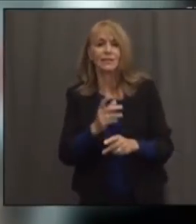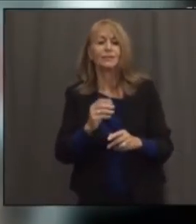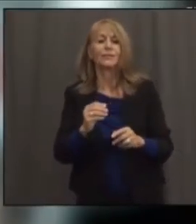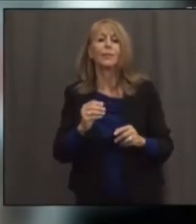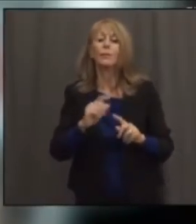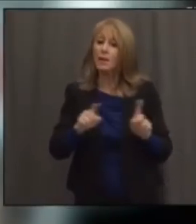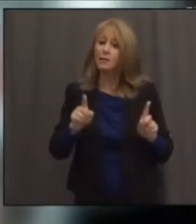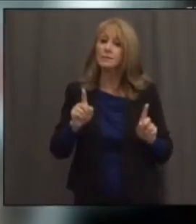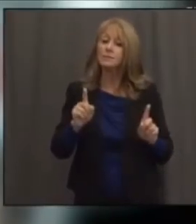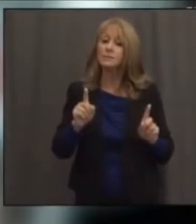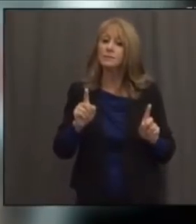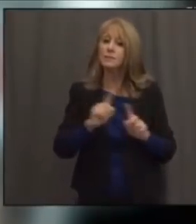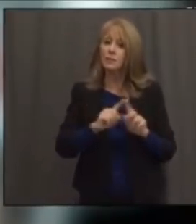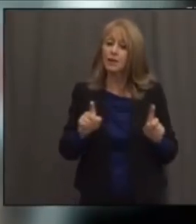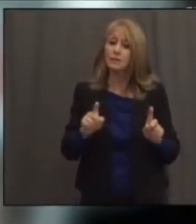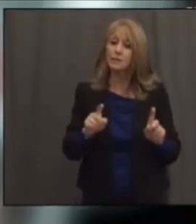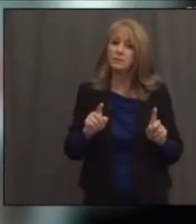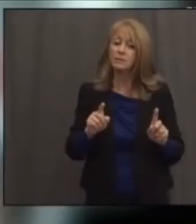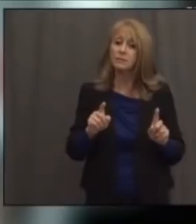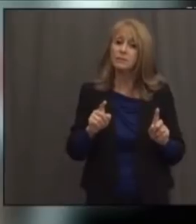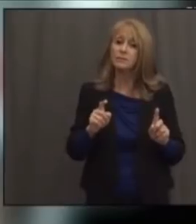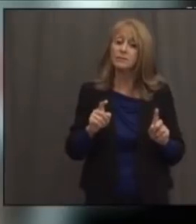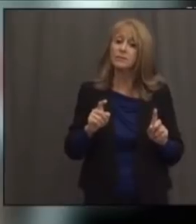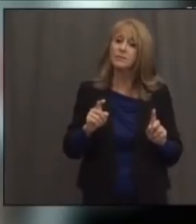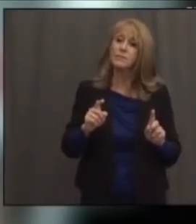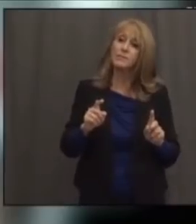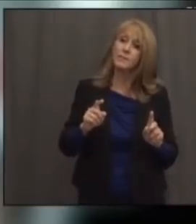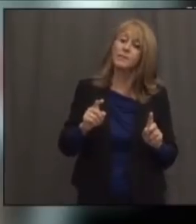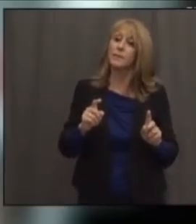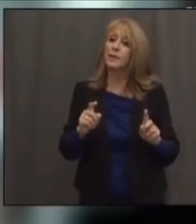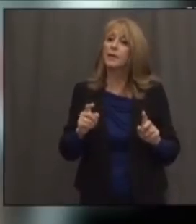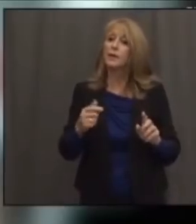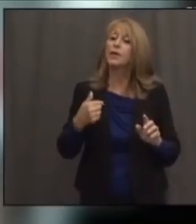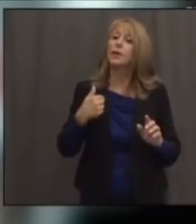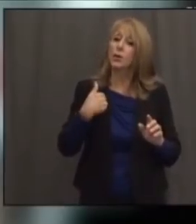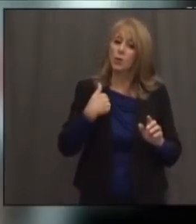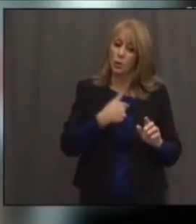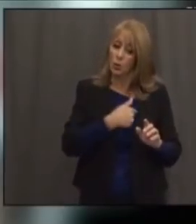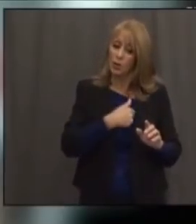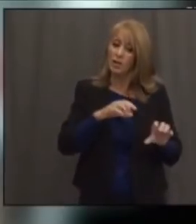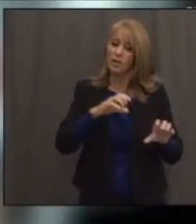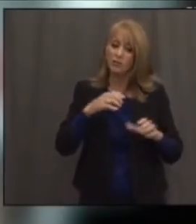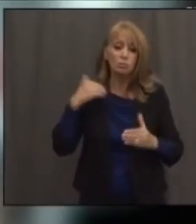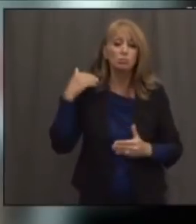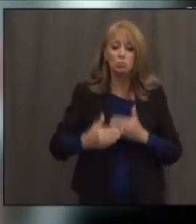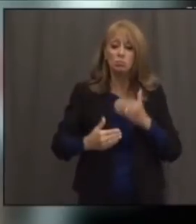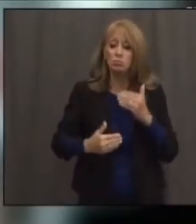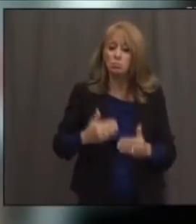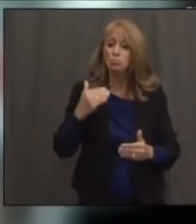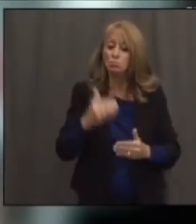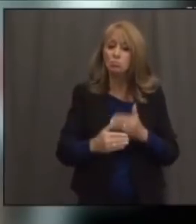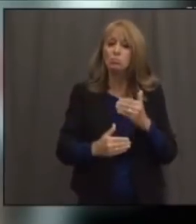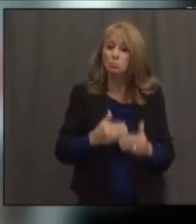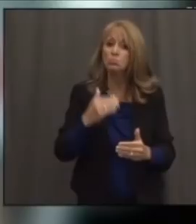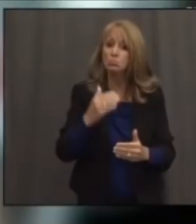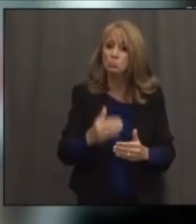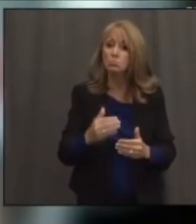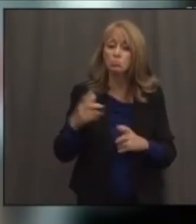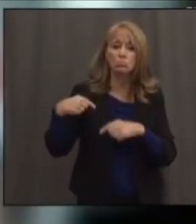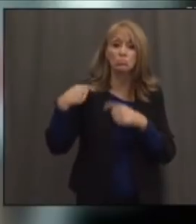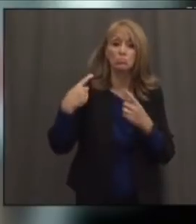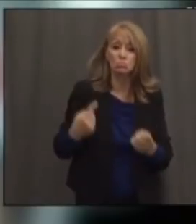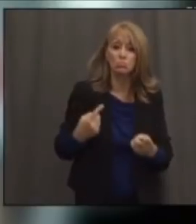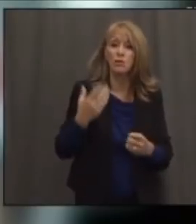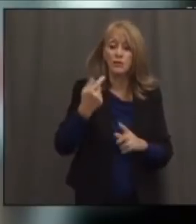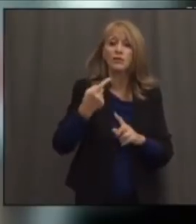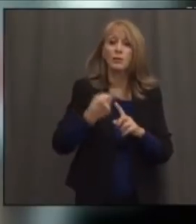But I do think that it's reasonable for us to say that we've taken steps and had some shared sacrifices around the state. And Albert spoke